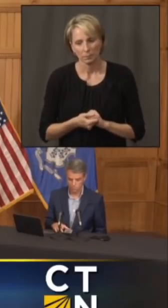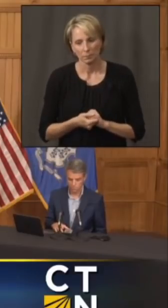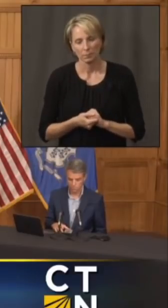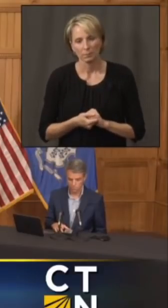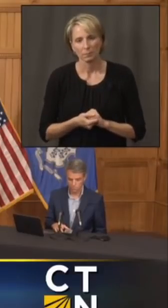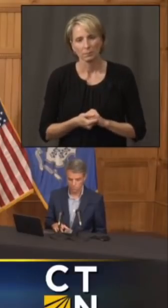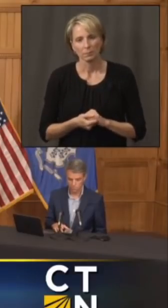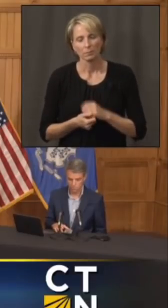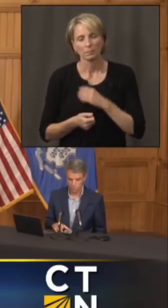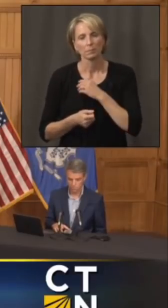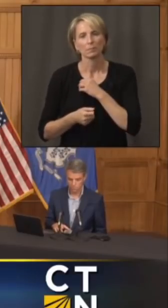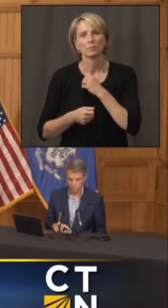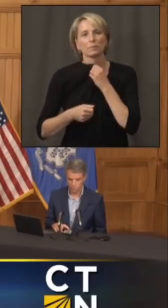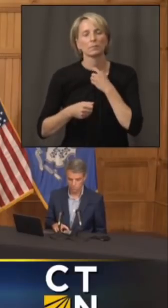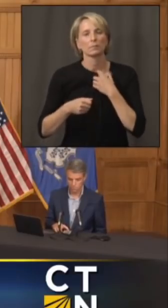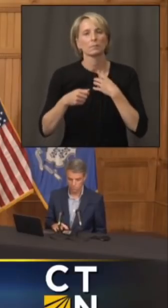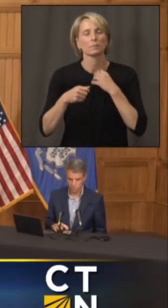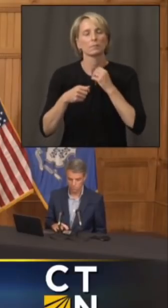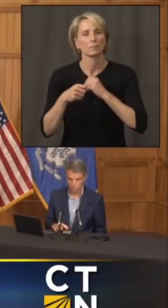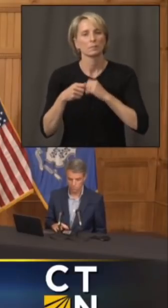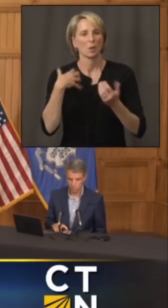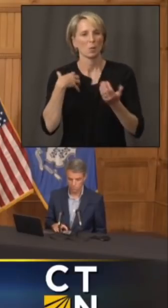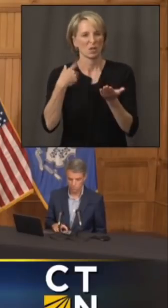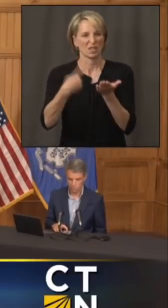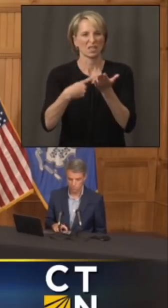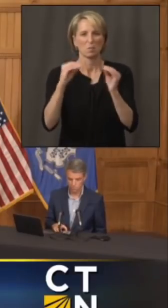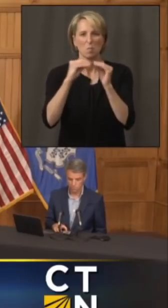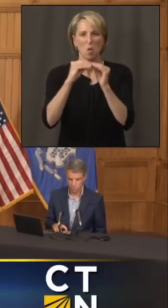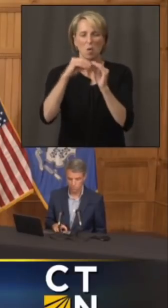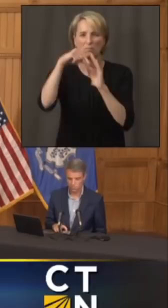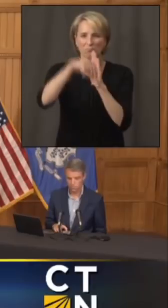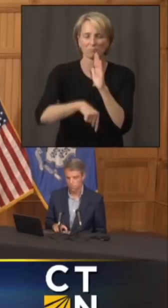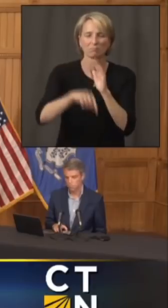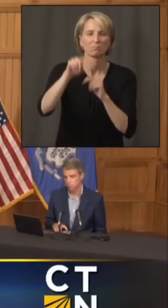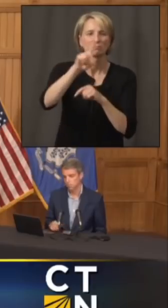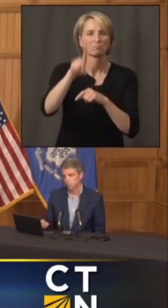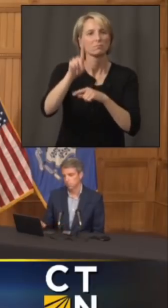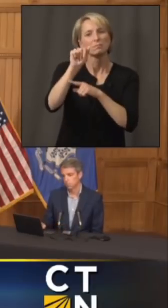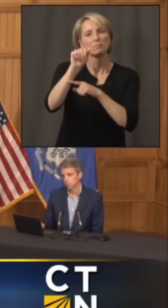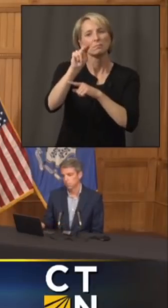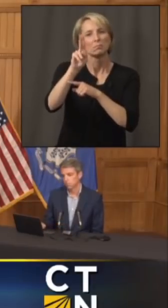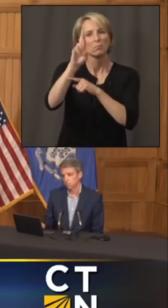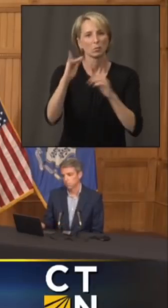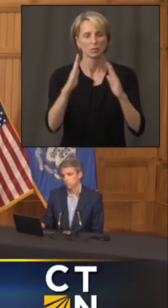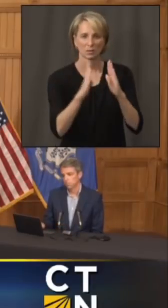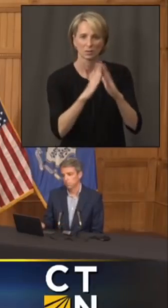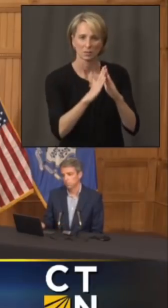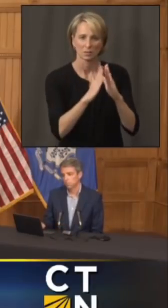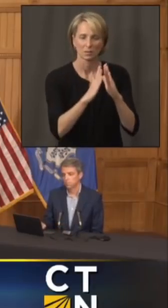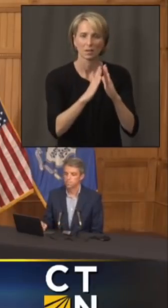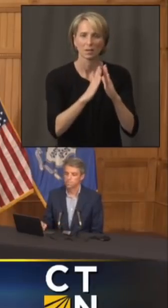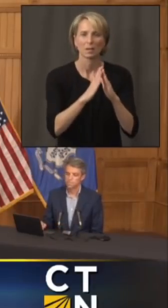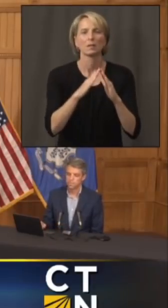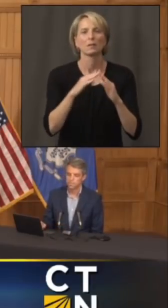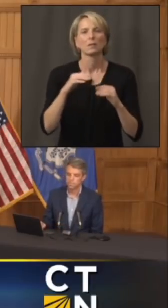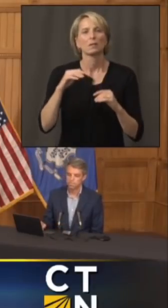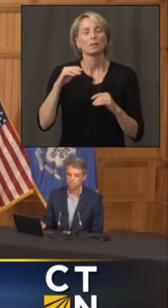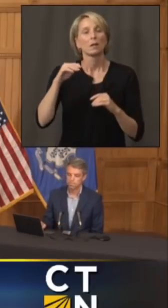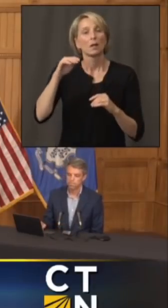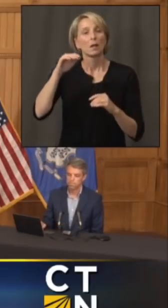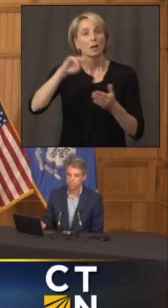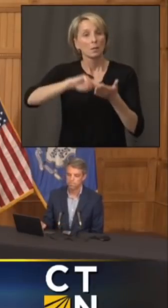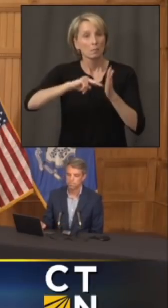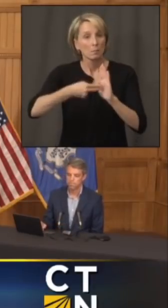Thanks, Max. Continuing the Danbury discussion, Governor and Josh, so was this manifesting